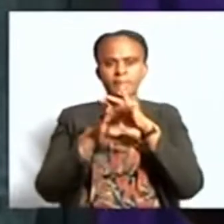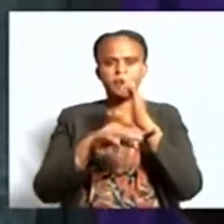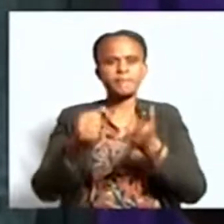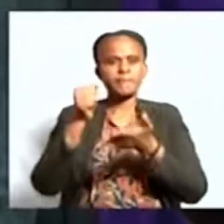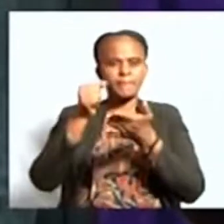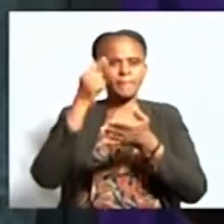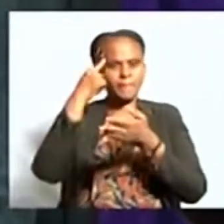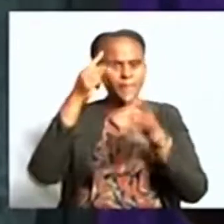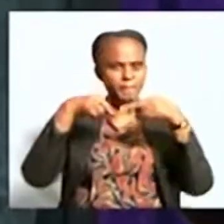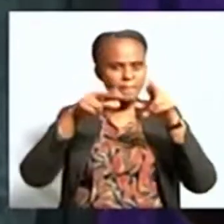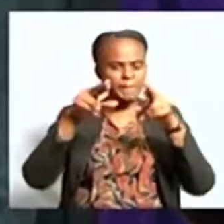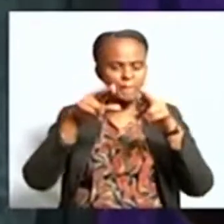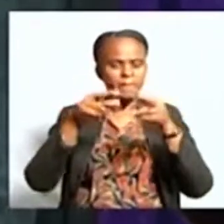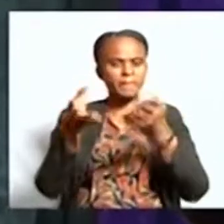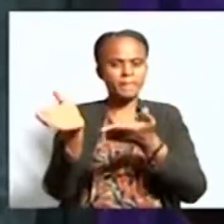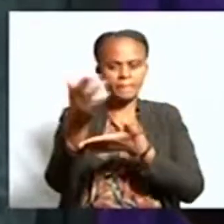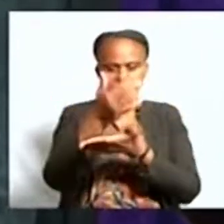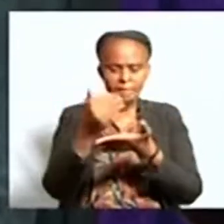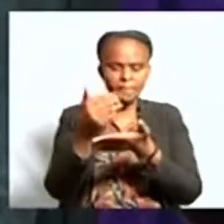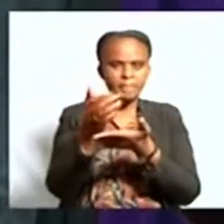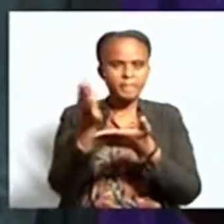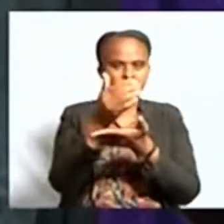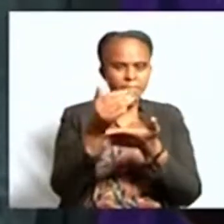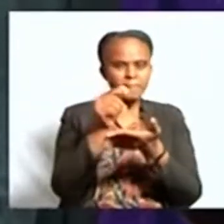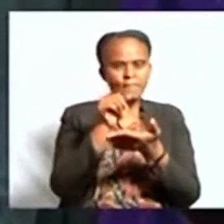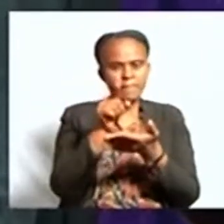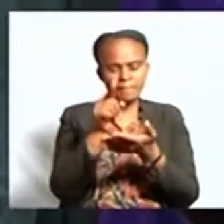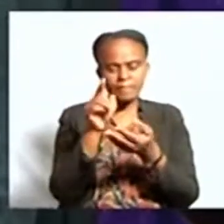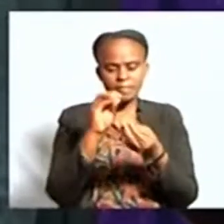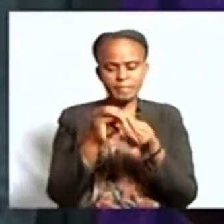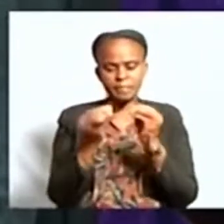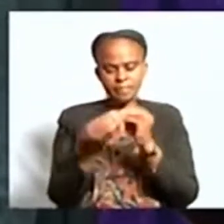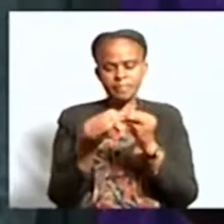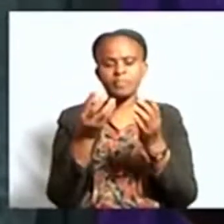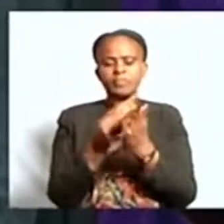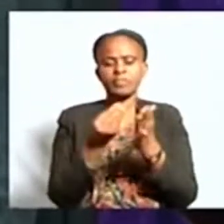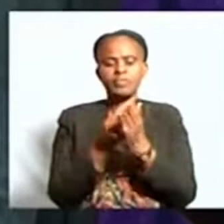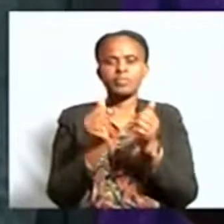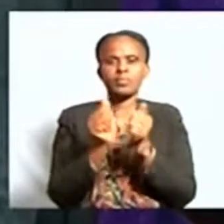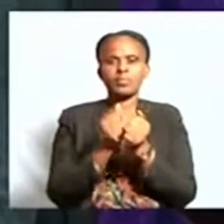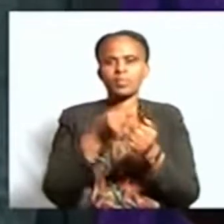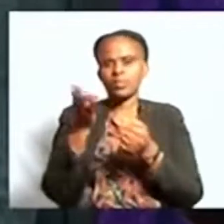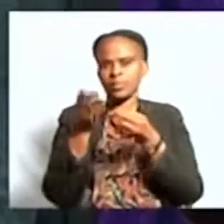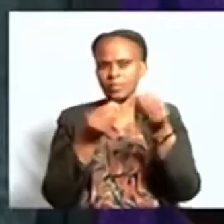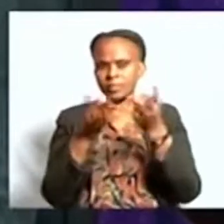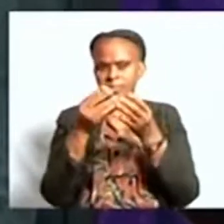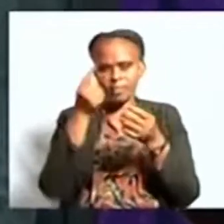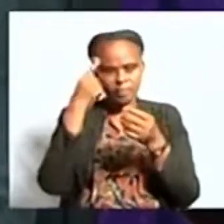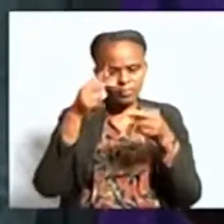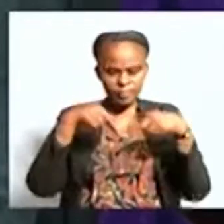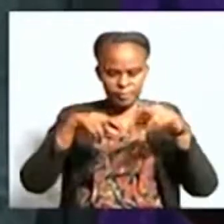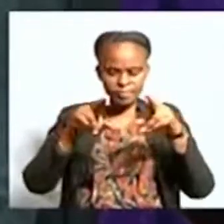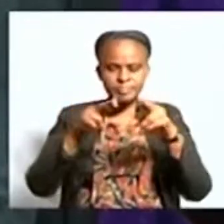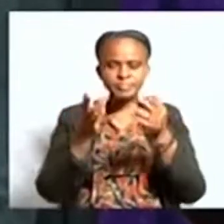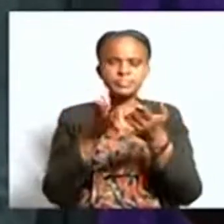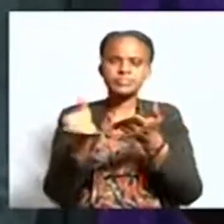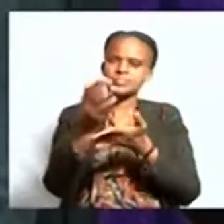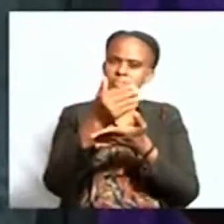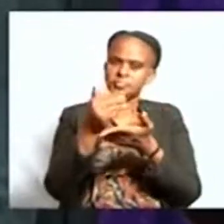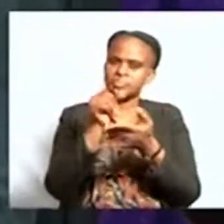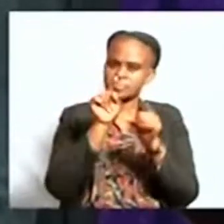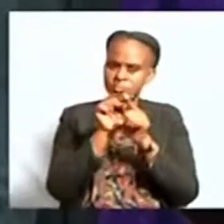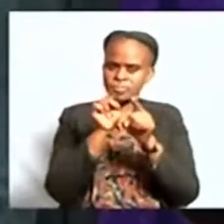road traffic collections, while the estimates of revenue and expenditure for road traffic collections